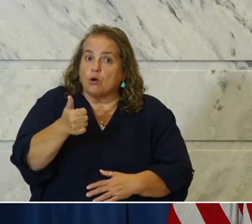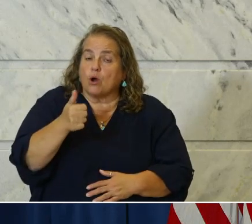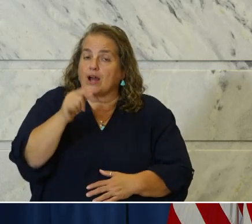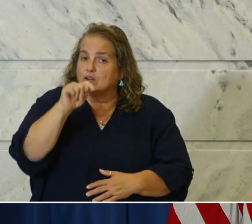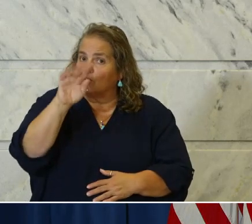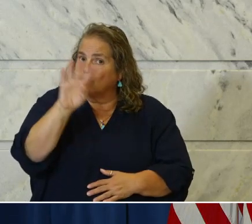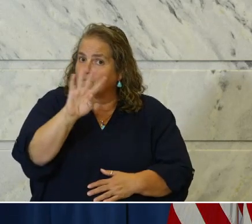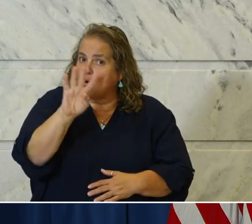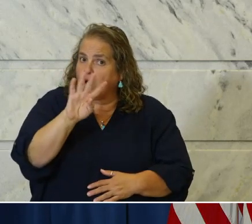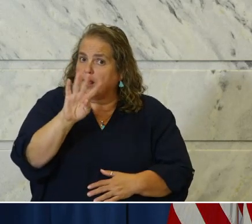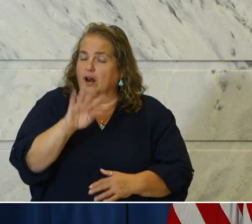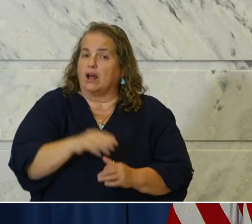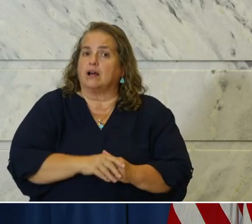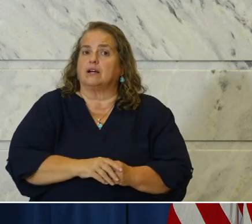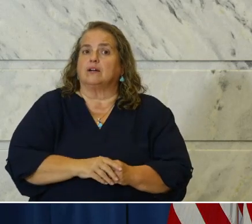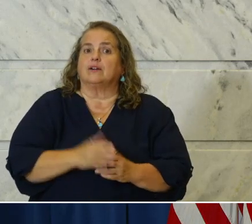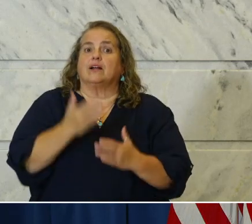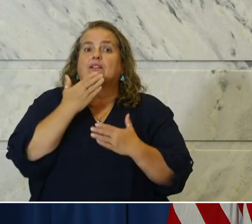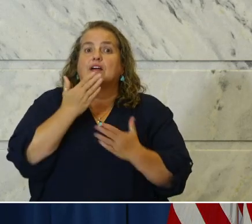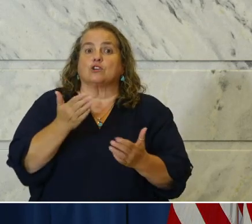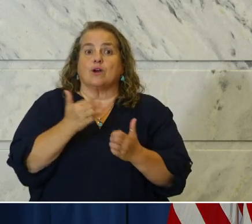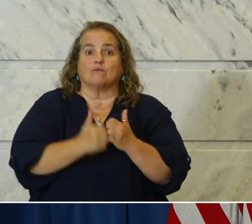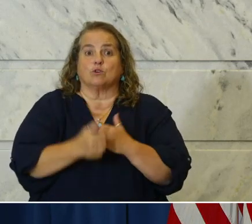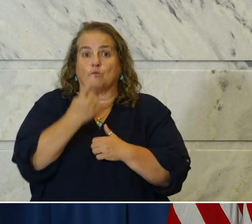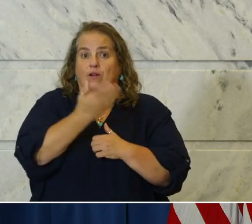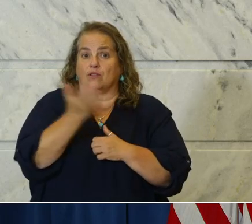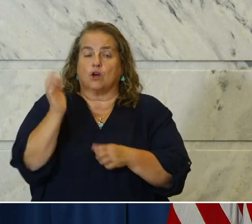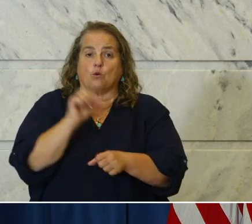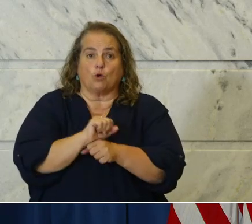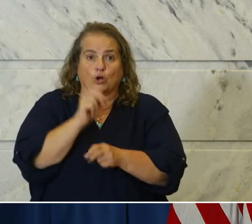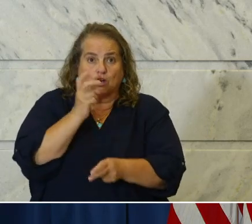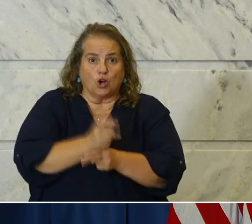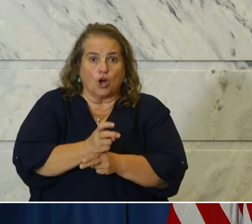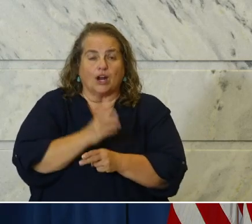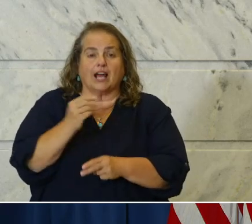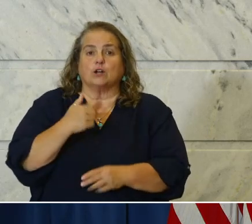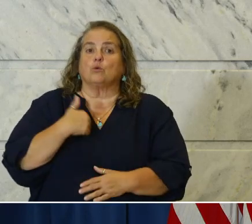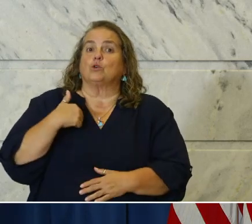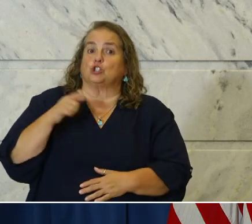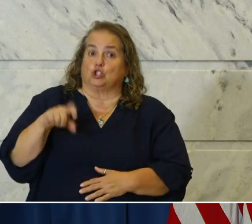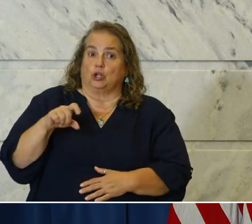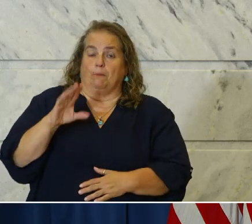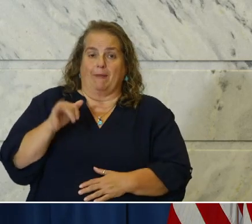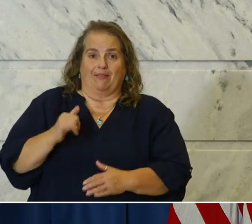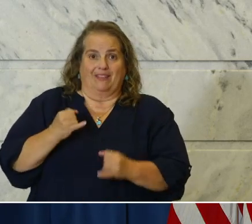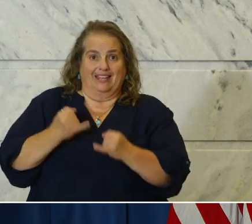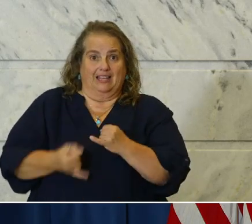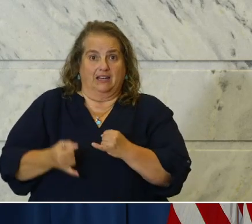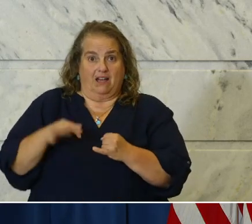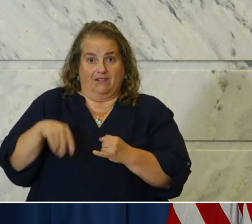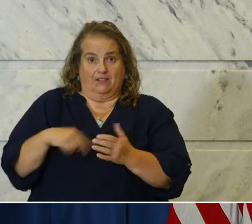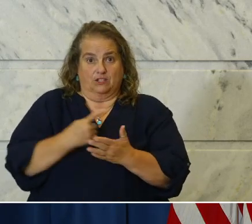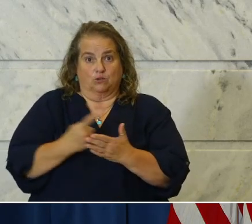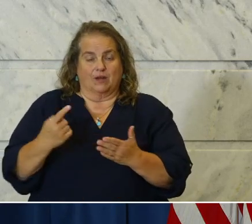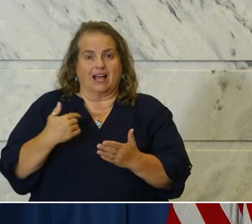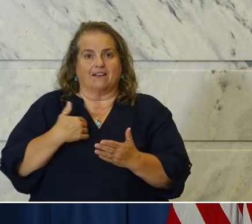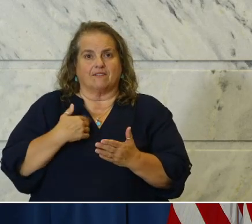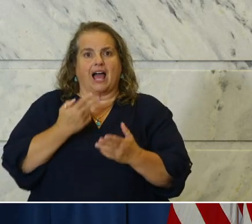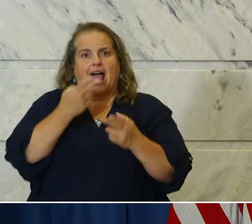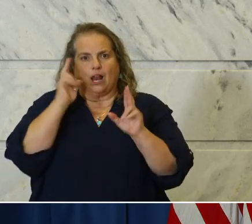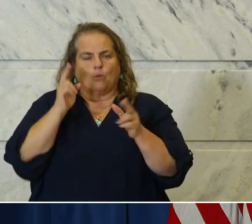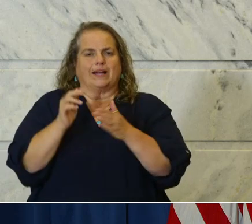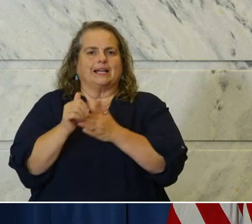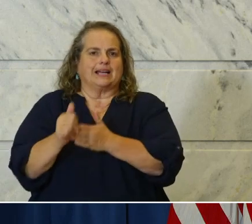at 4 p.m. Thank you to everybody out there working hard. And we should, by the end of this week, have Halloween